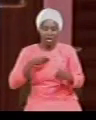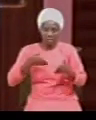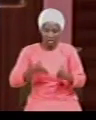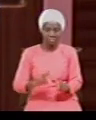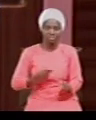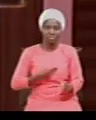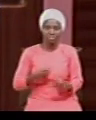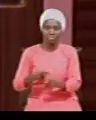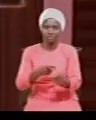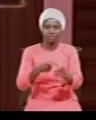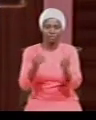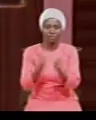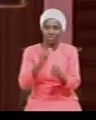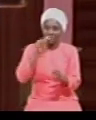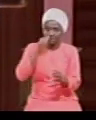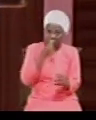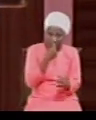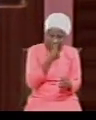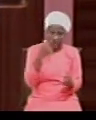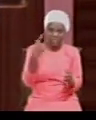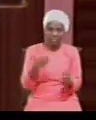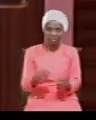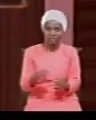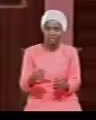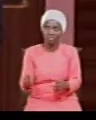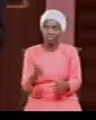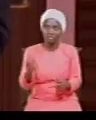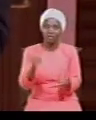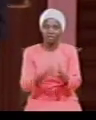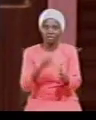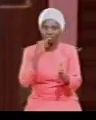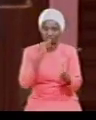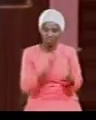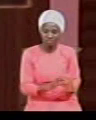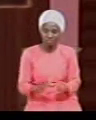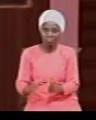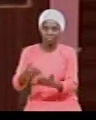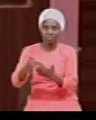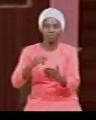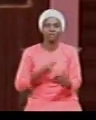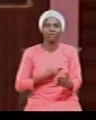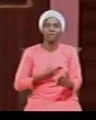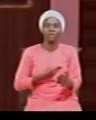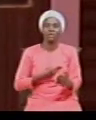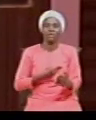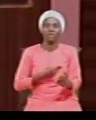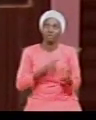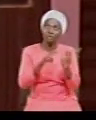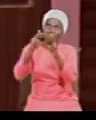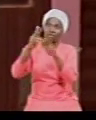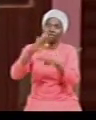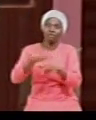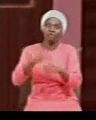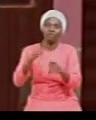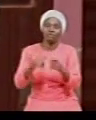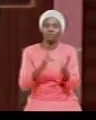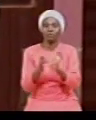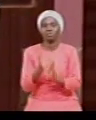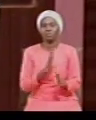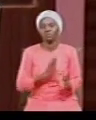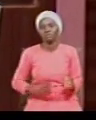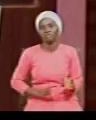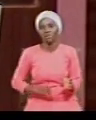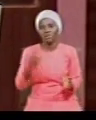with patience the race that is set before us, looking unto Jesus. Look at this,